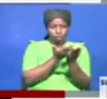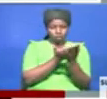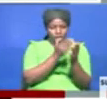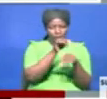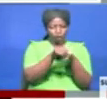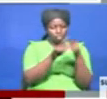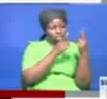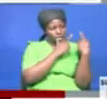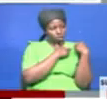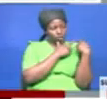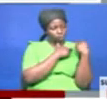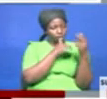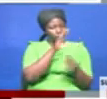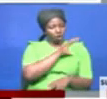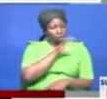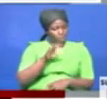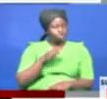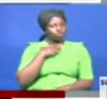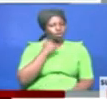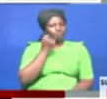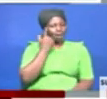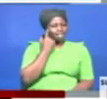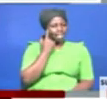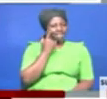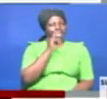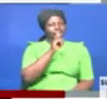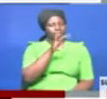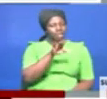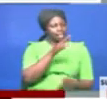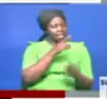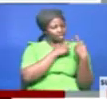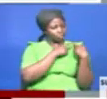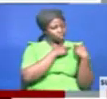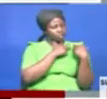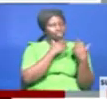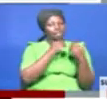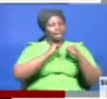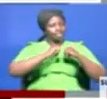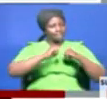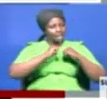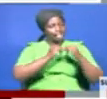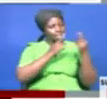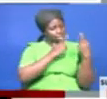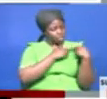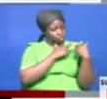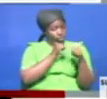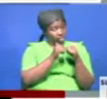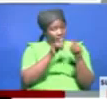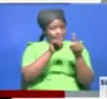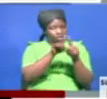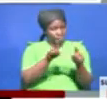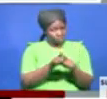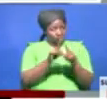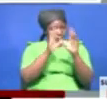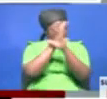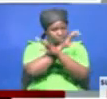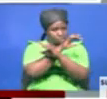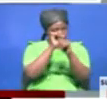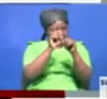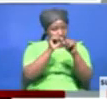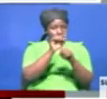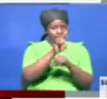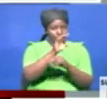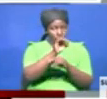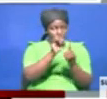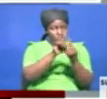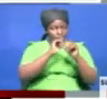commission. What we need to understand is the role of the IEBC chair as the president's returning officer, as the chair of IEBC,